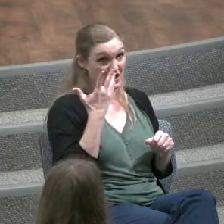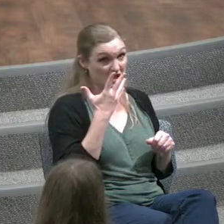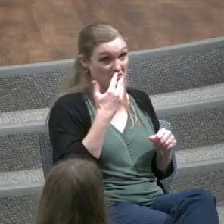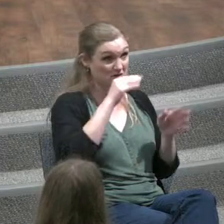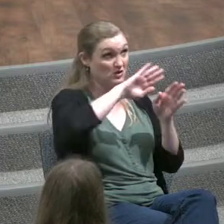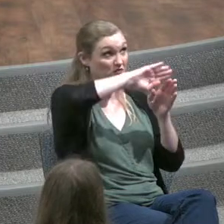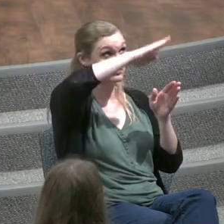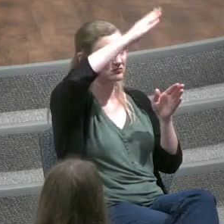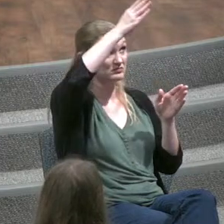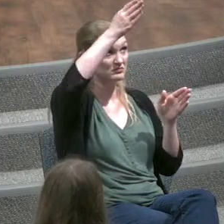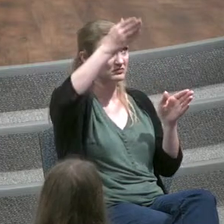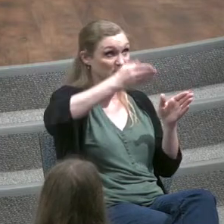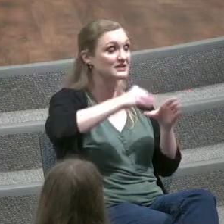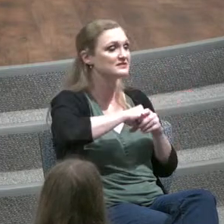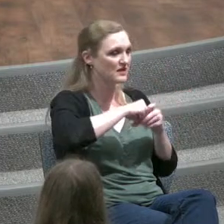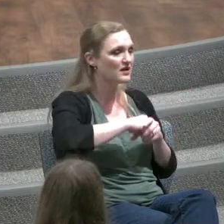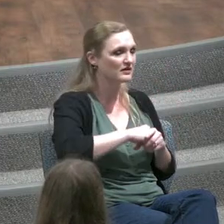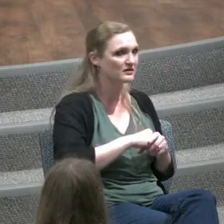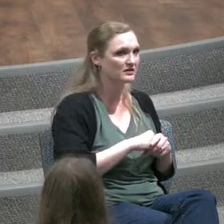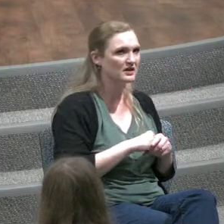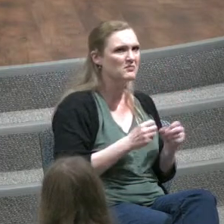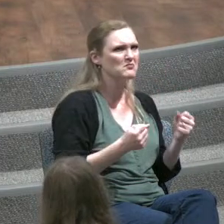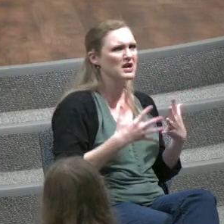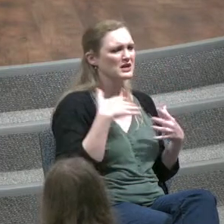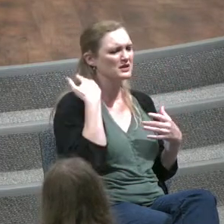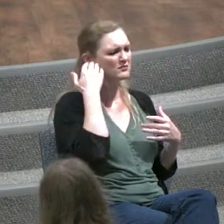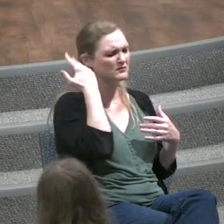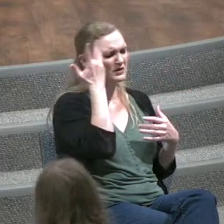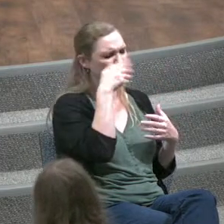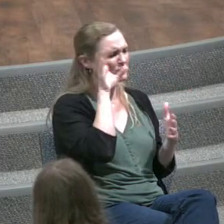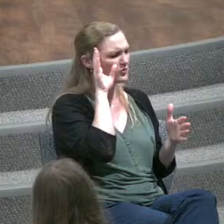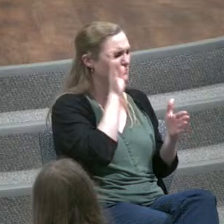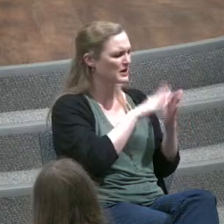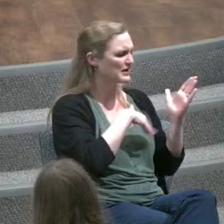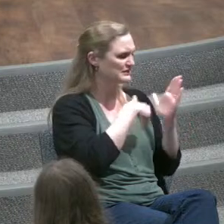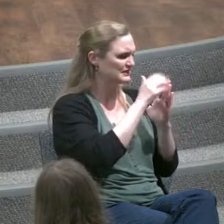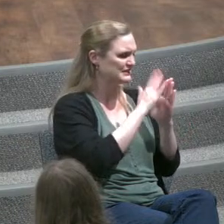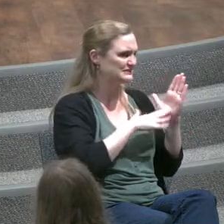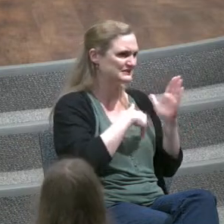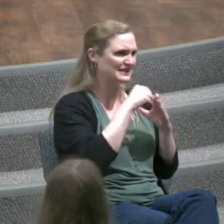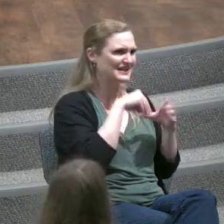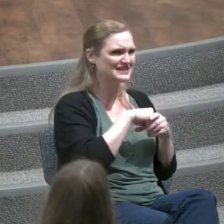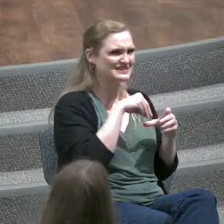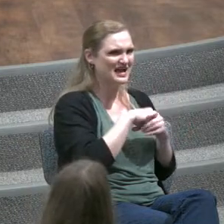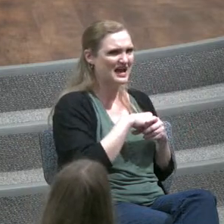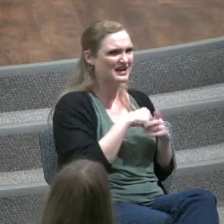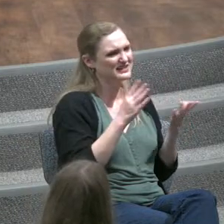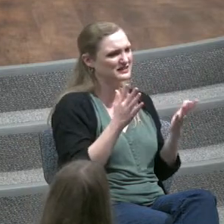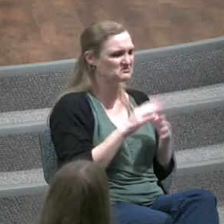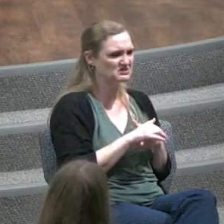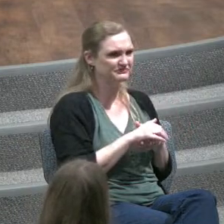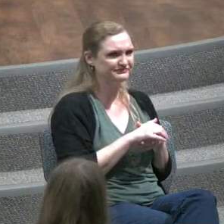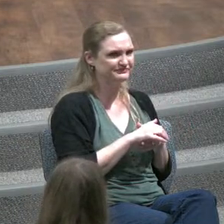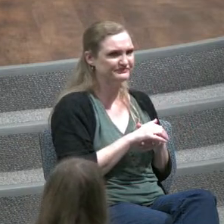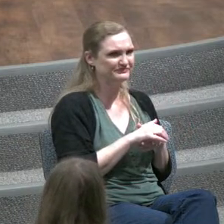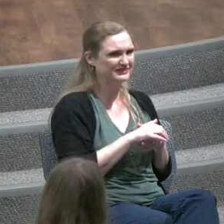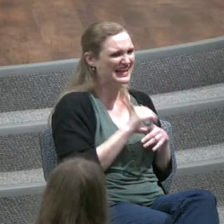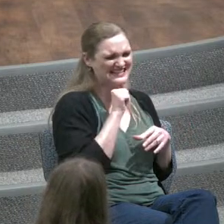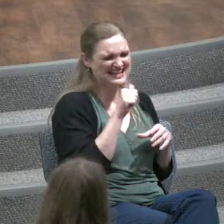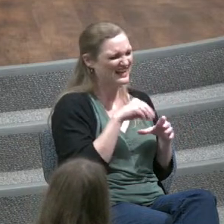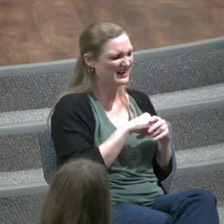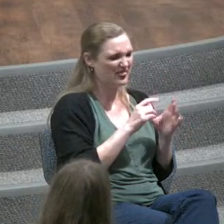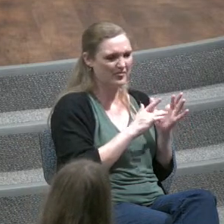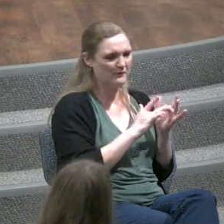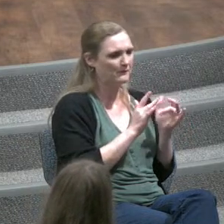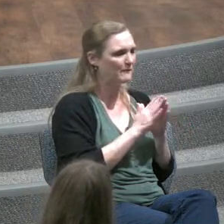beautiful cupola inside, lots of beautiful paintings in there. Again, completely irrelevant for